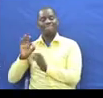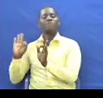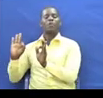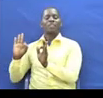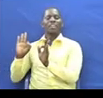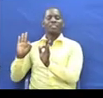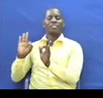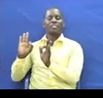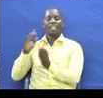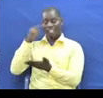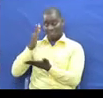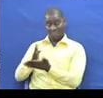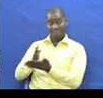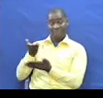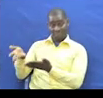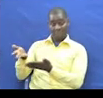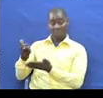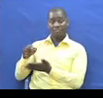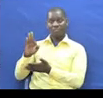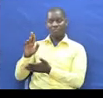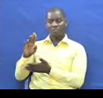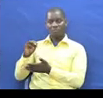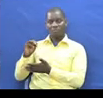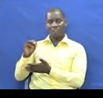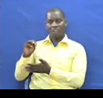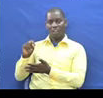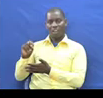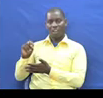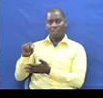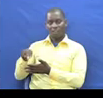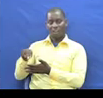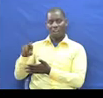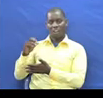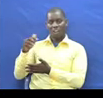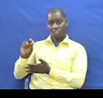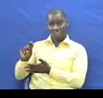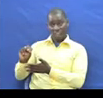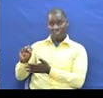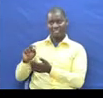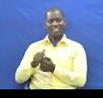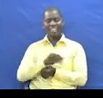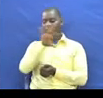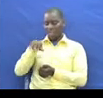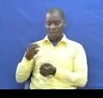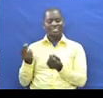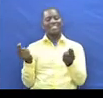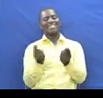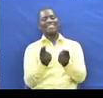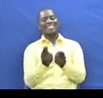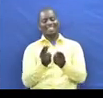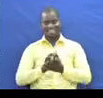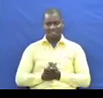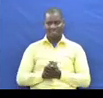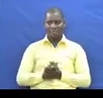concept of function. All these are relations. I believe you know the relations because that's the first topic in Form 3.